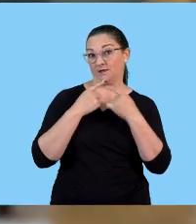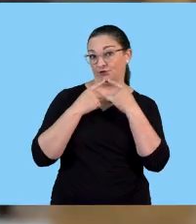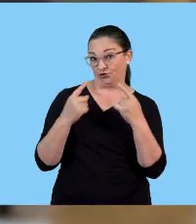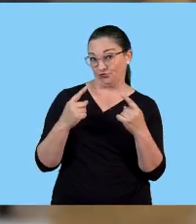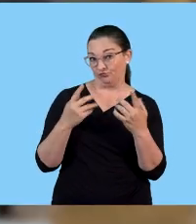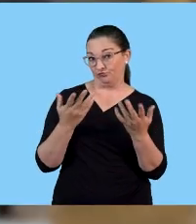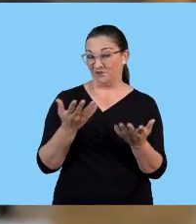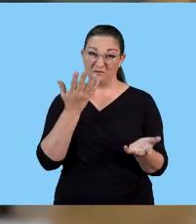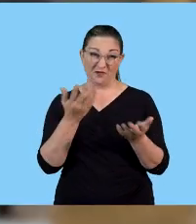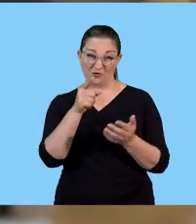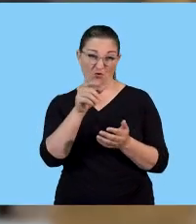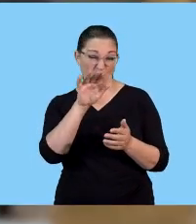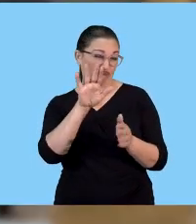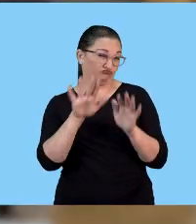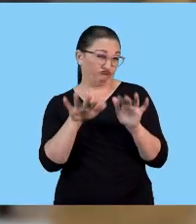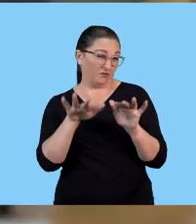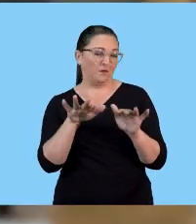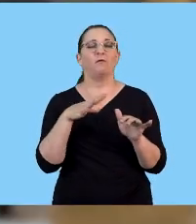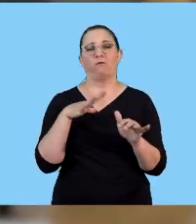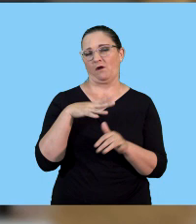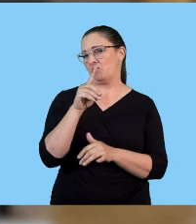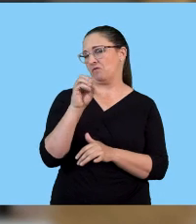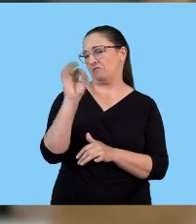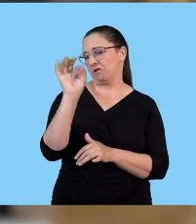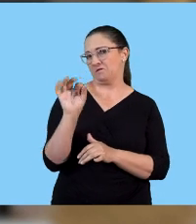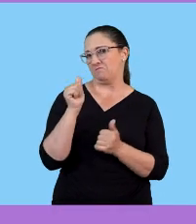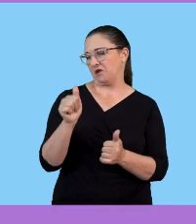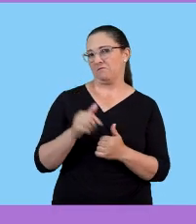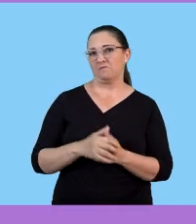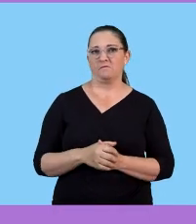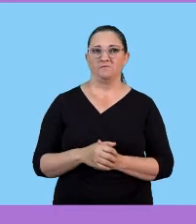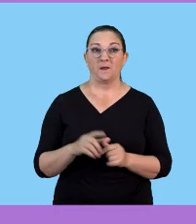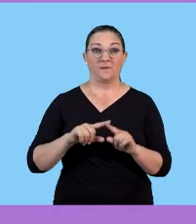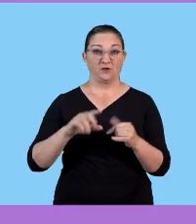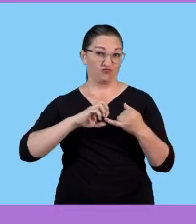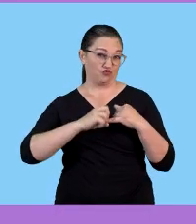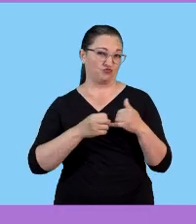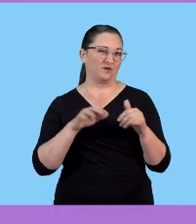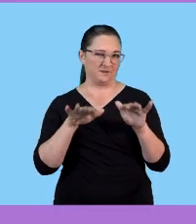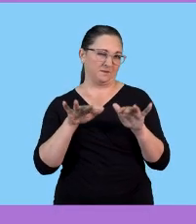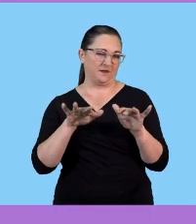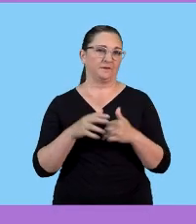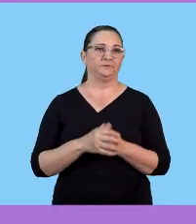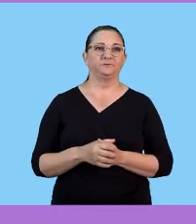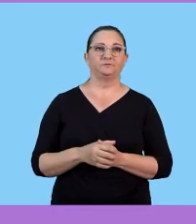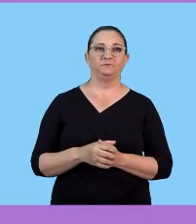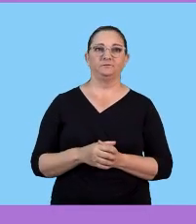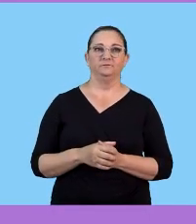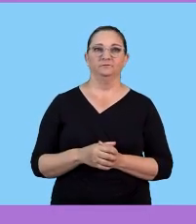are similar, that's 100% fine. All right, try not to stray too far away from mine. Okay, now look at